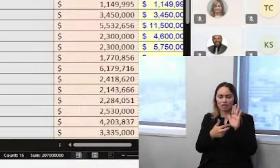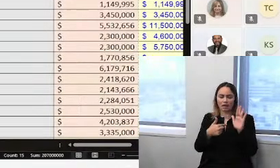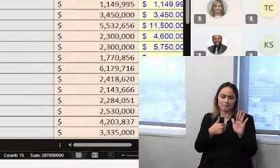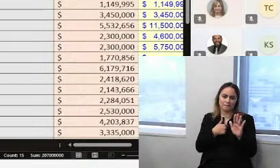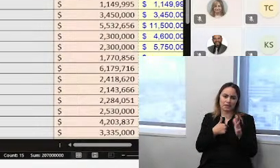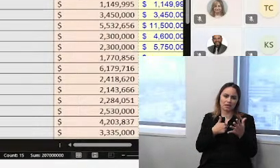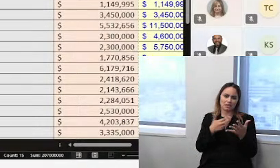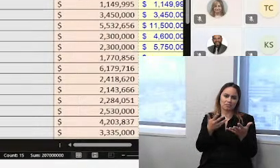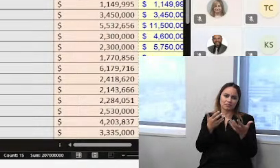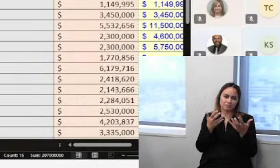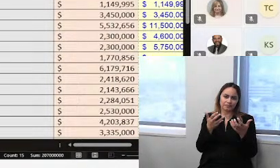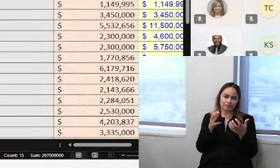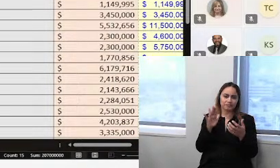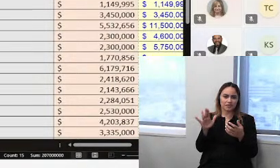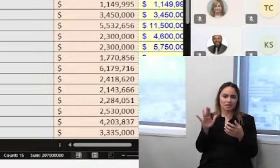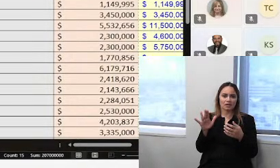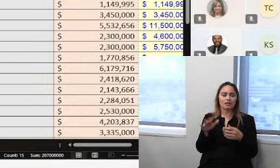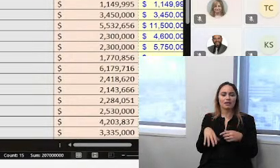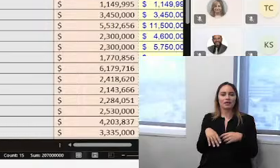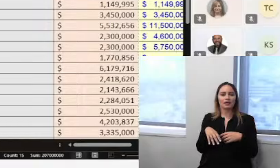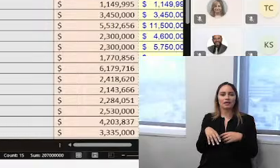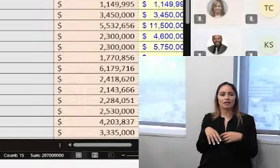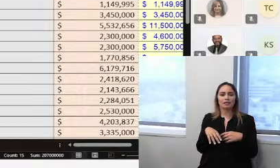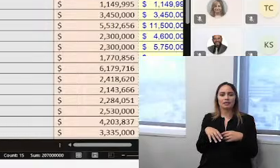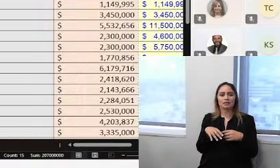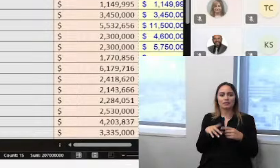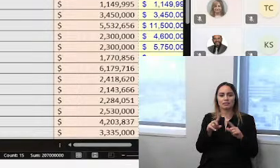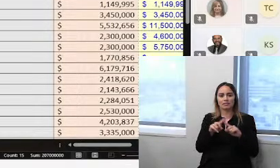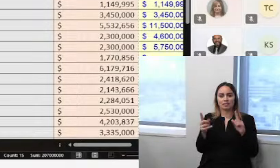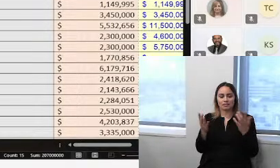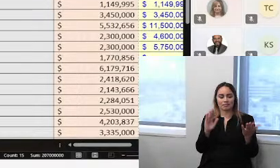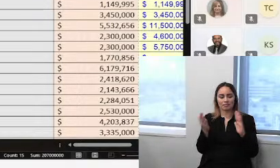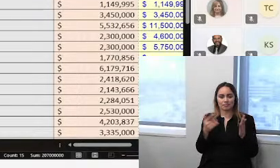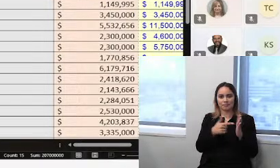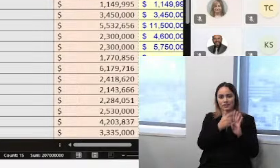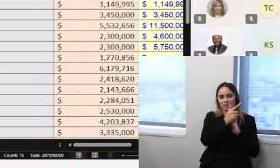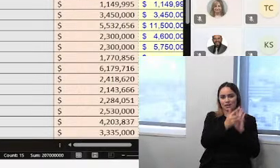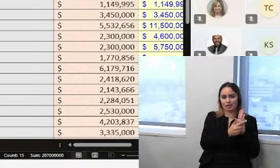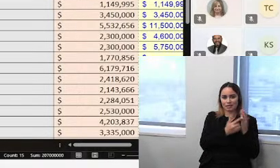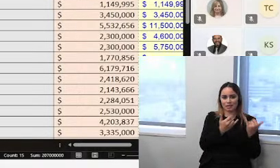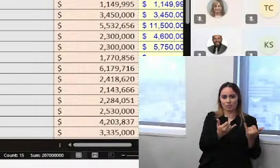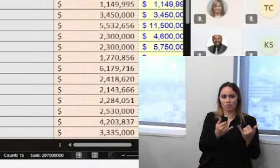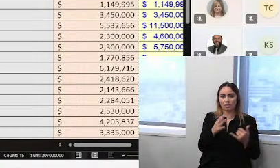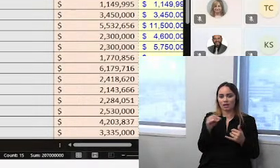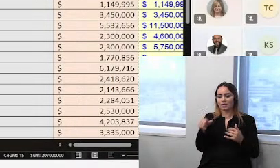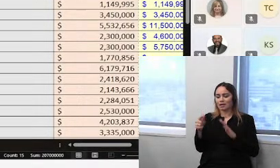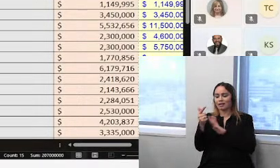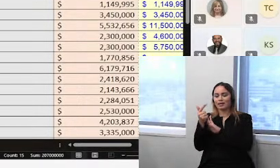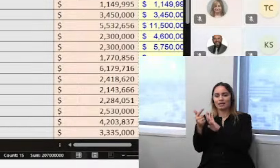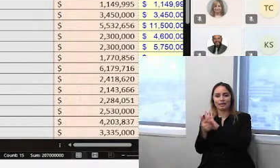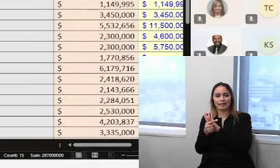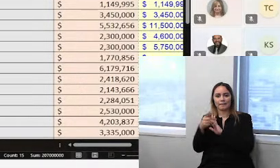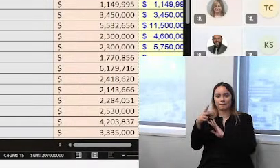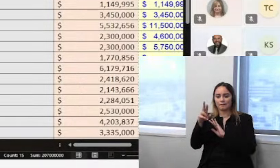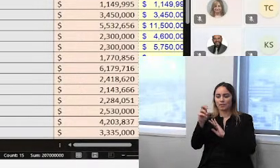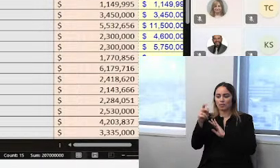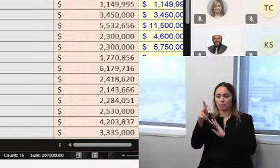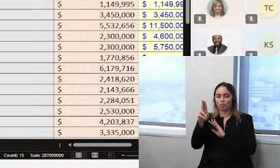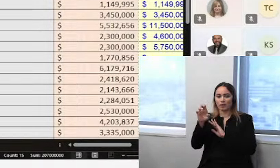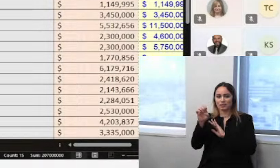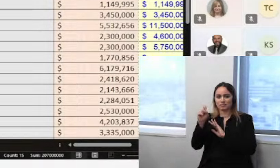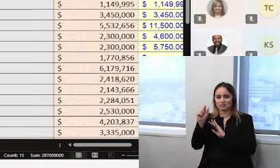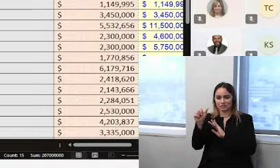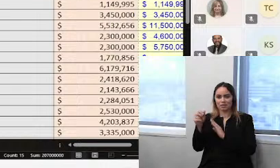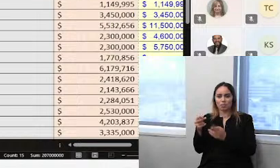make the distinction between the current law and what is being proposed and what the impact would be on